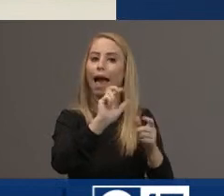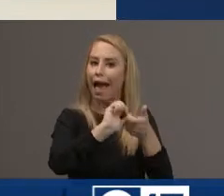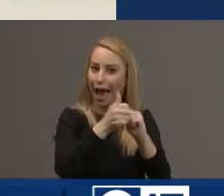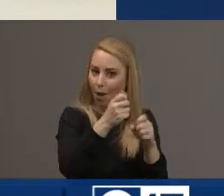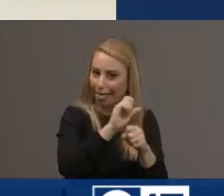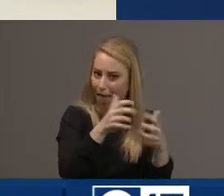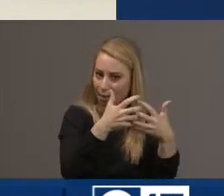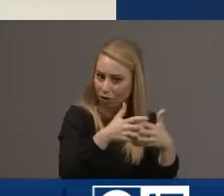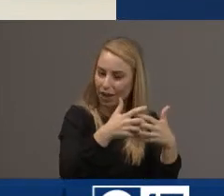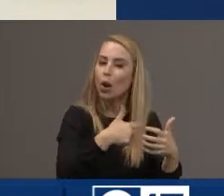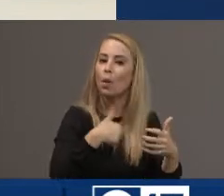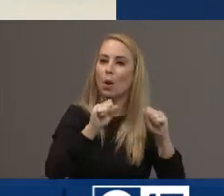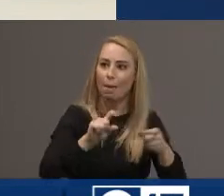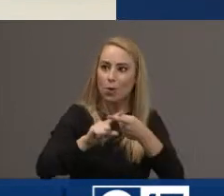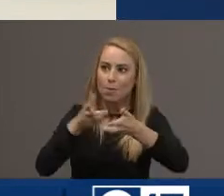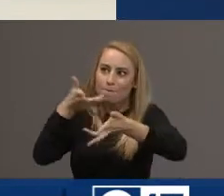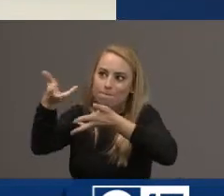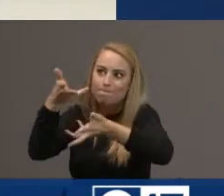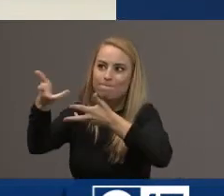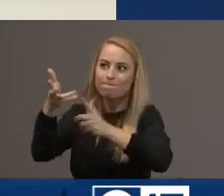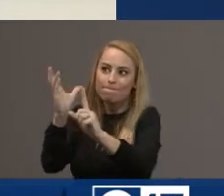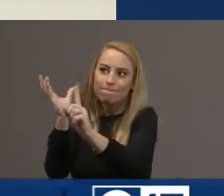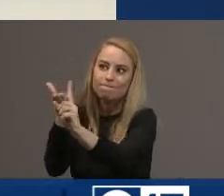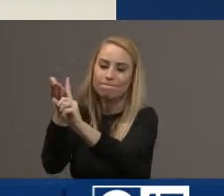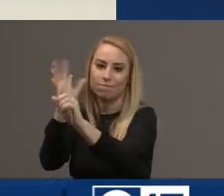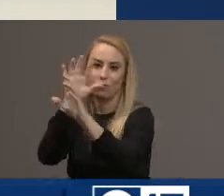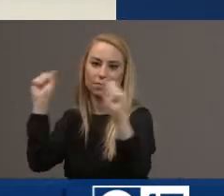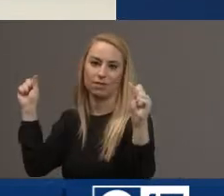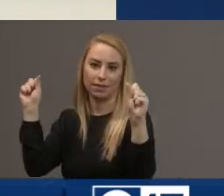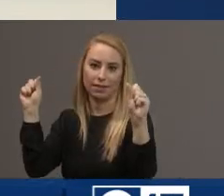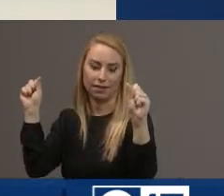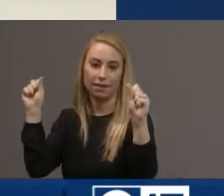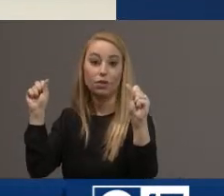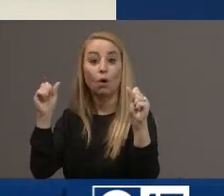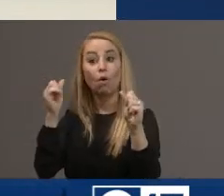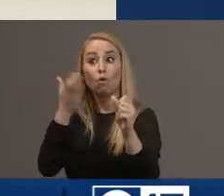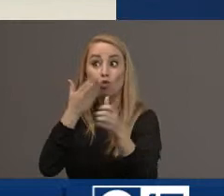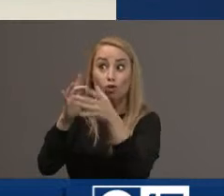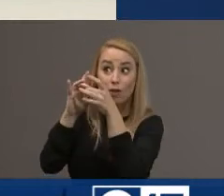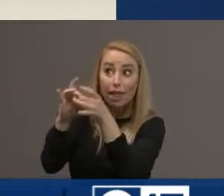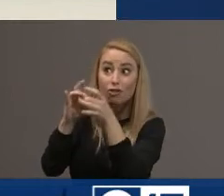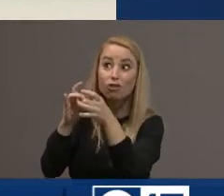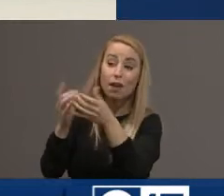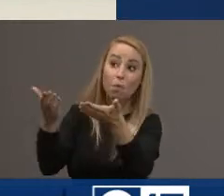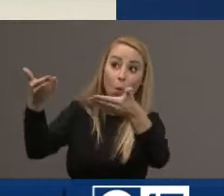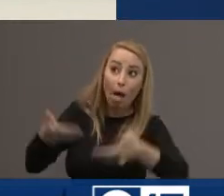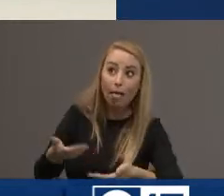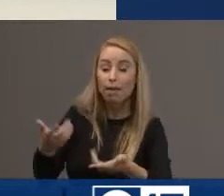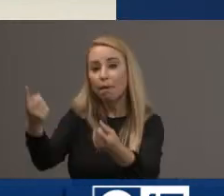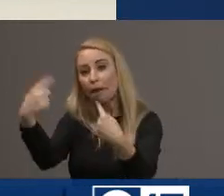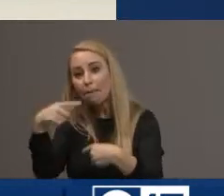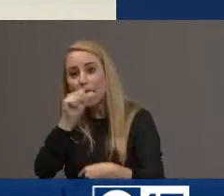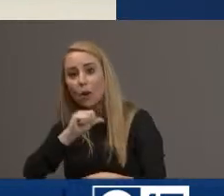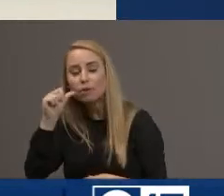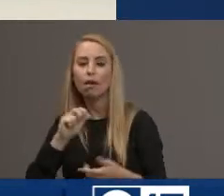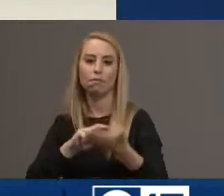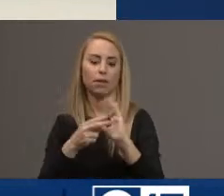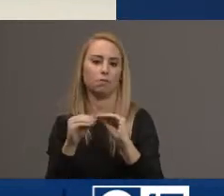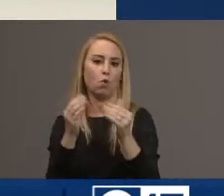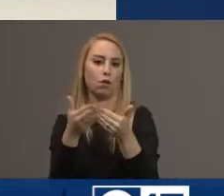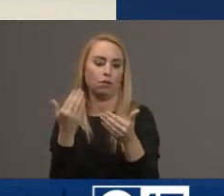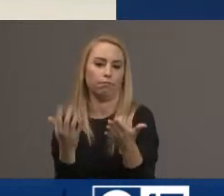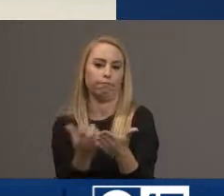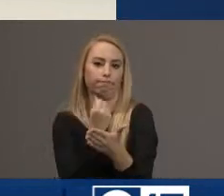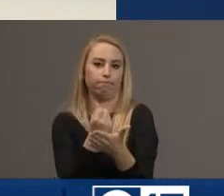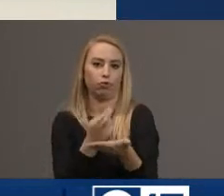Arizona right now and urgently, and we are first in line. Thank you, Governor. We're going to go to the Zoom board next. We're